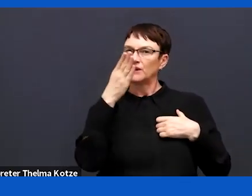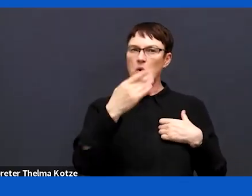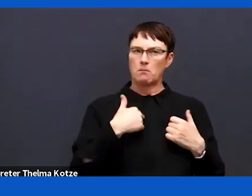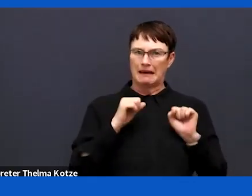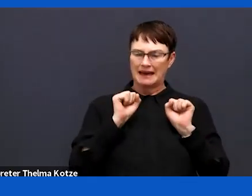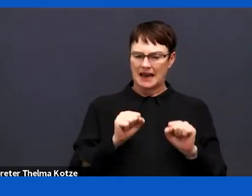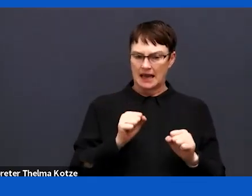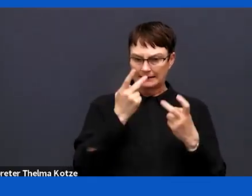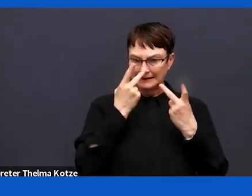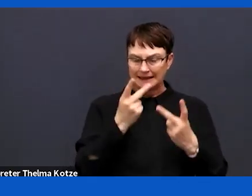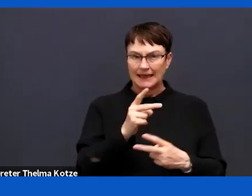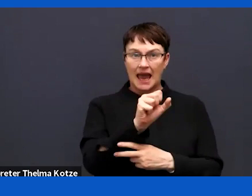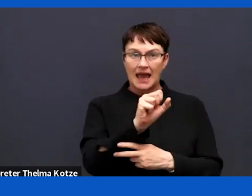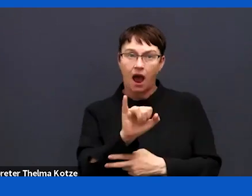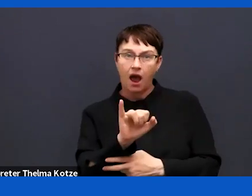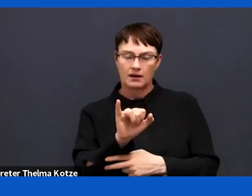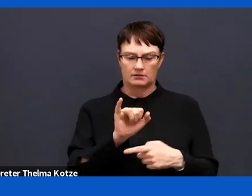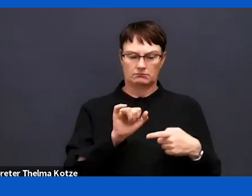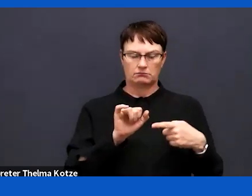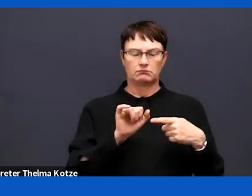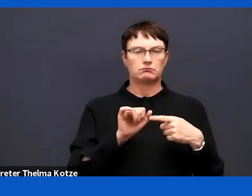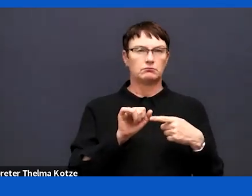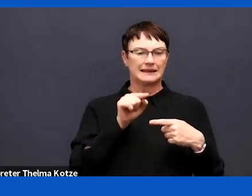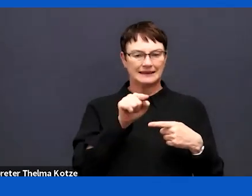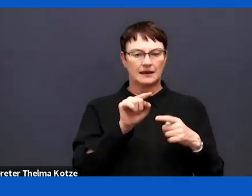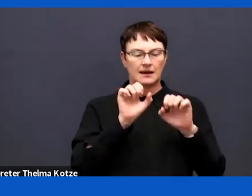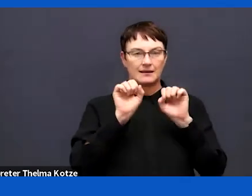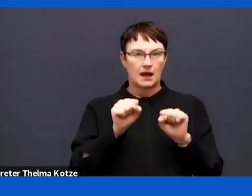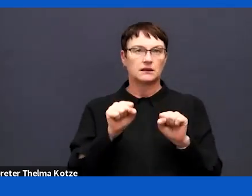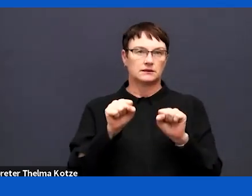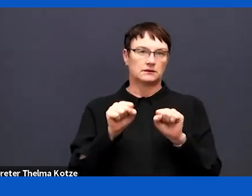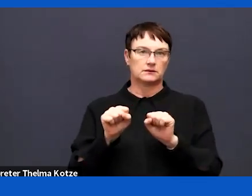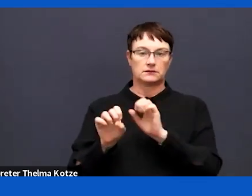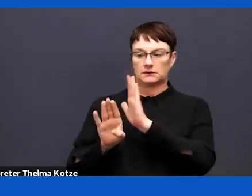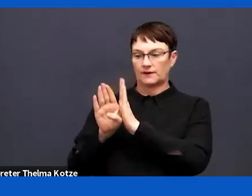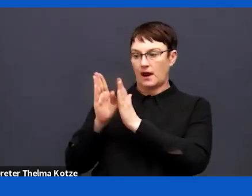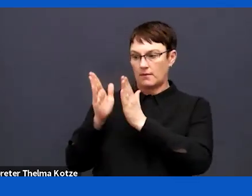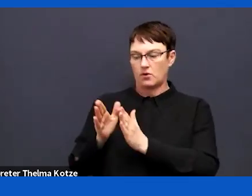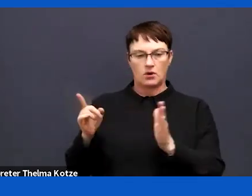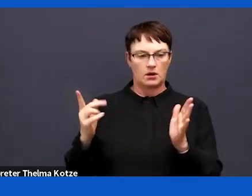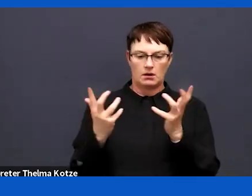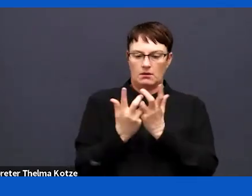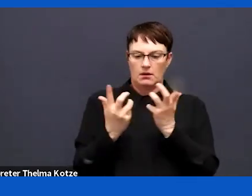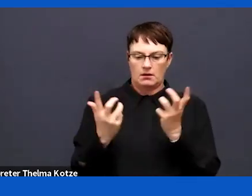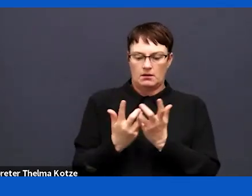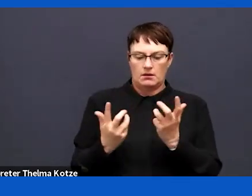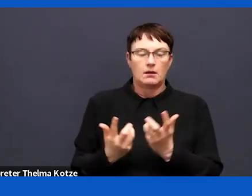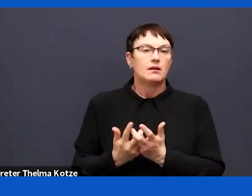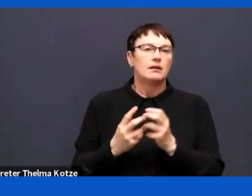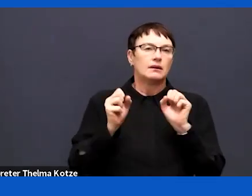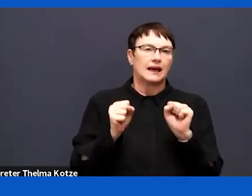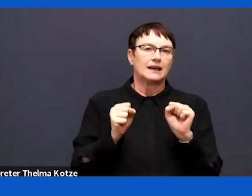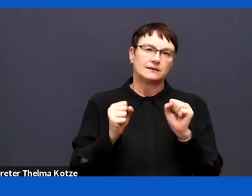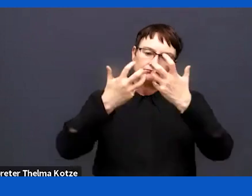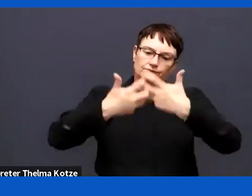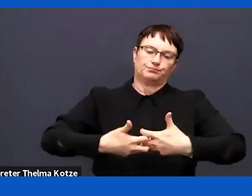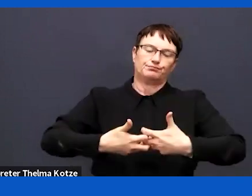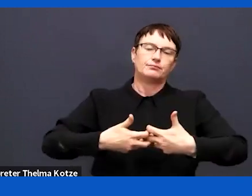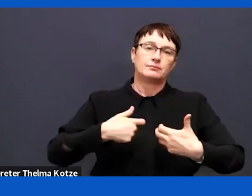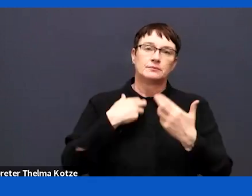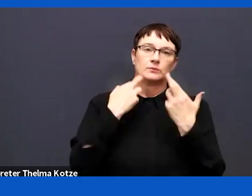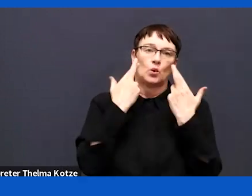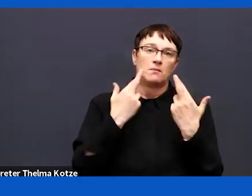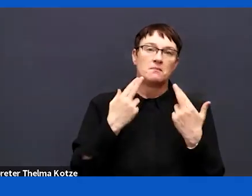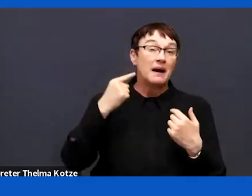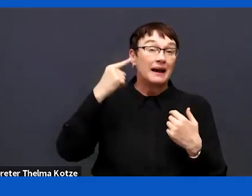generate tagged and usable document files at scale from existing systems, for example. I mean, we're not there yet. You